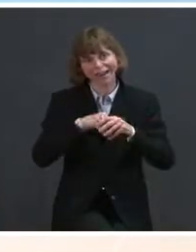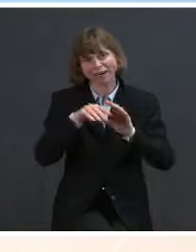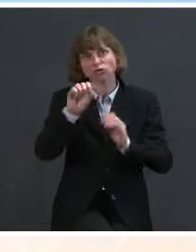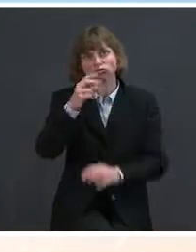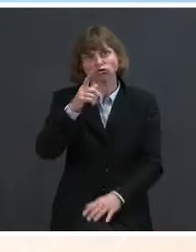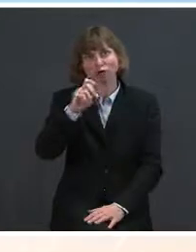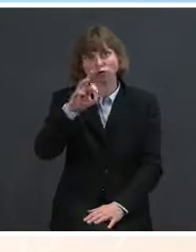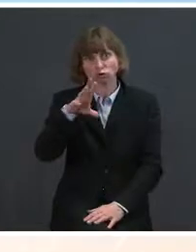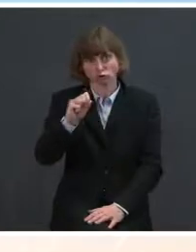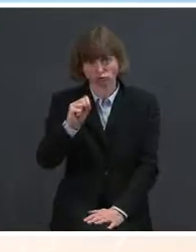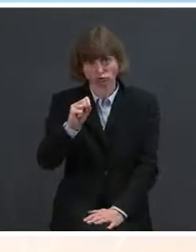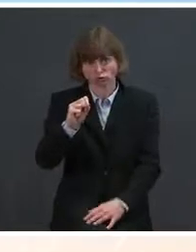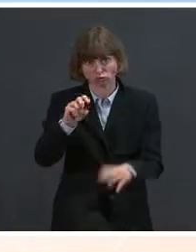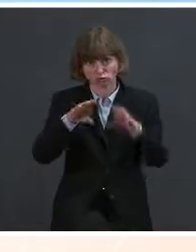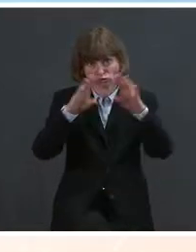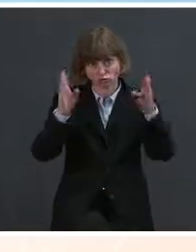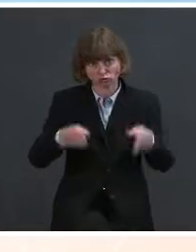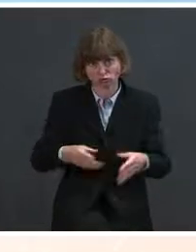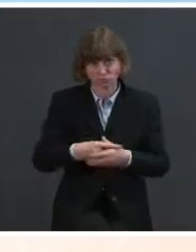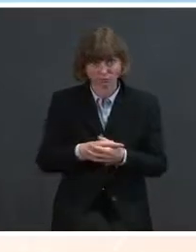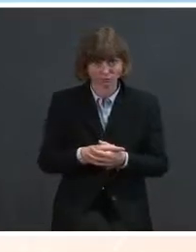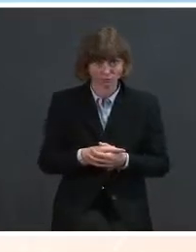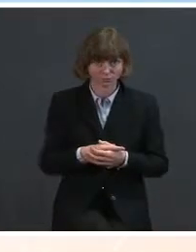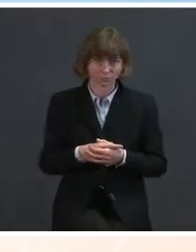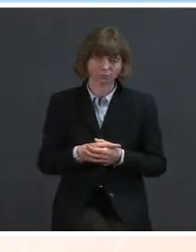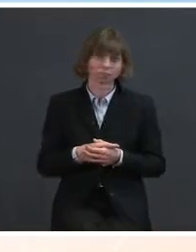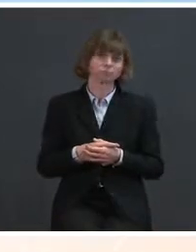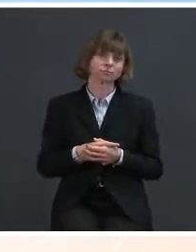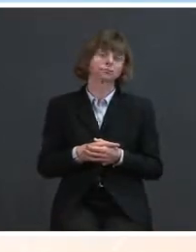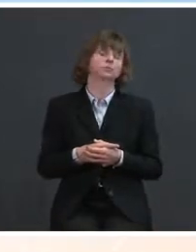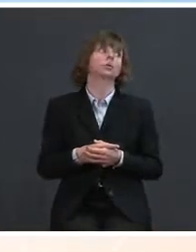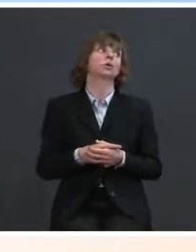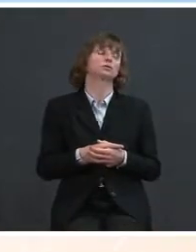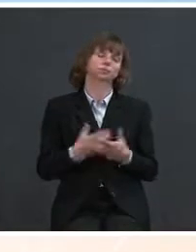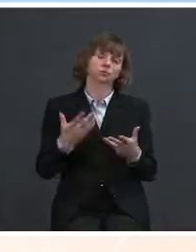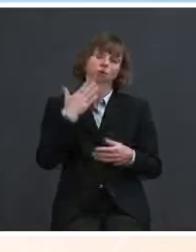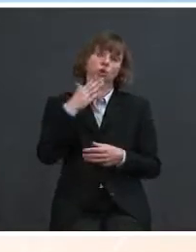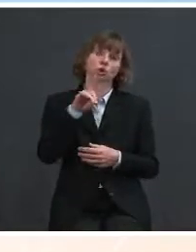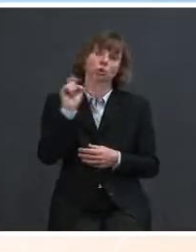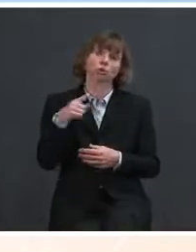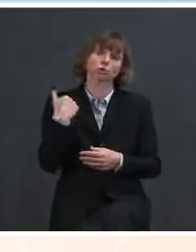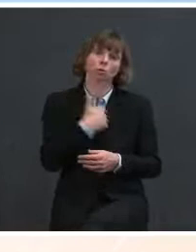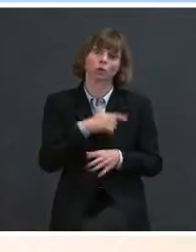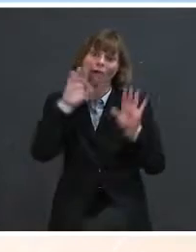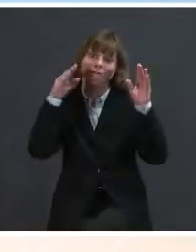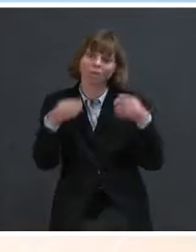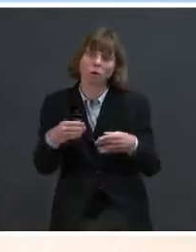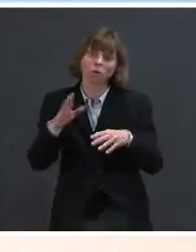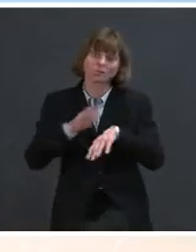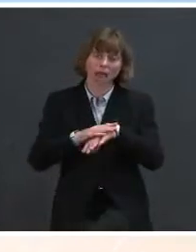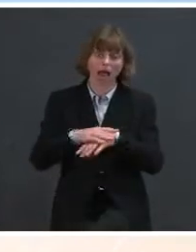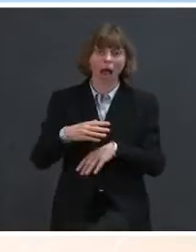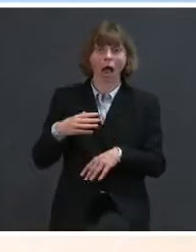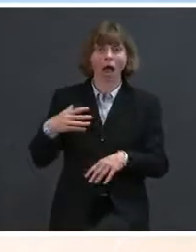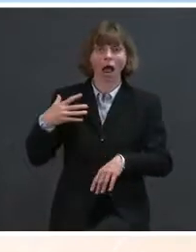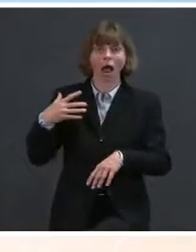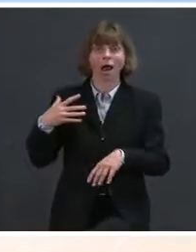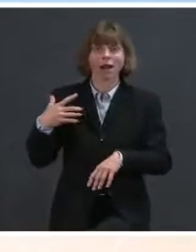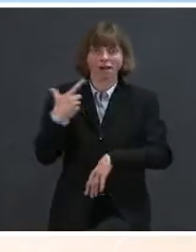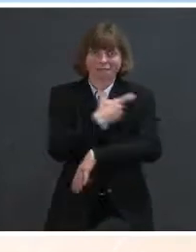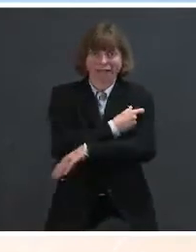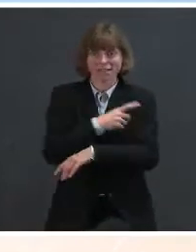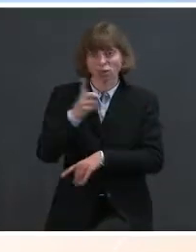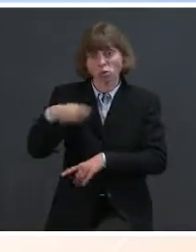question. I would say, obviously, we're focused on vaccinating, eligible Americans in the country, but we